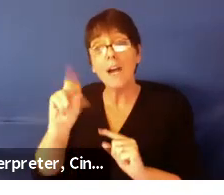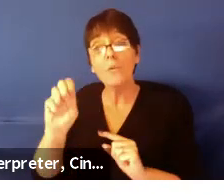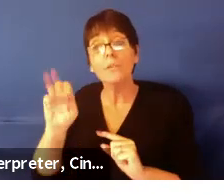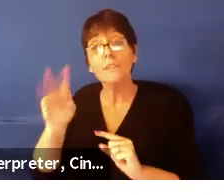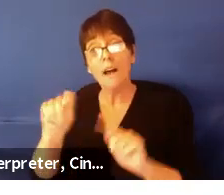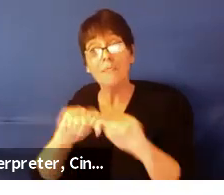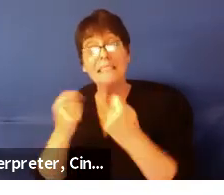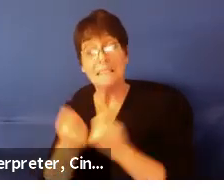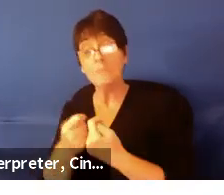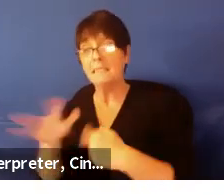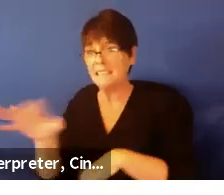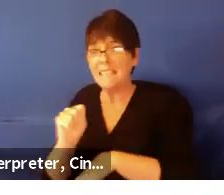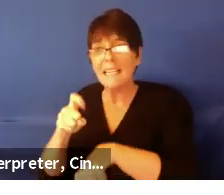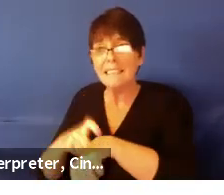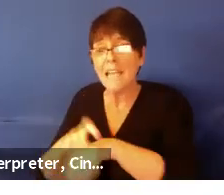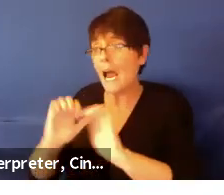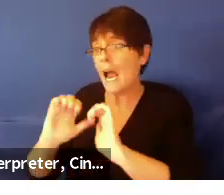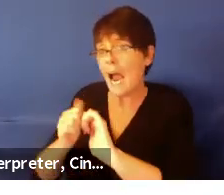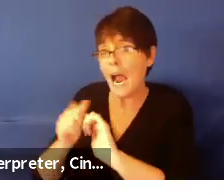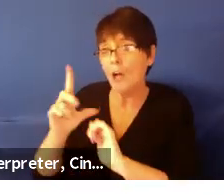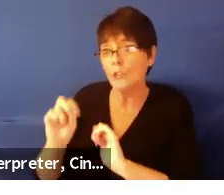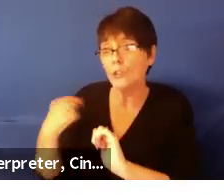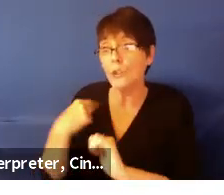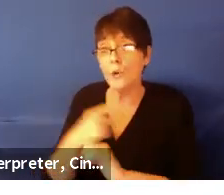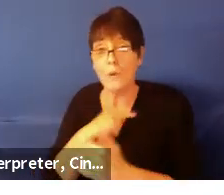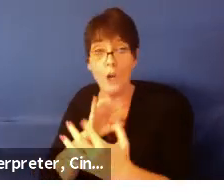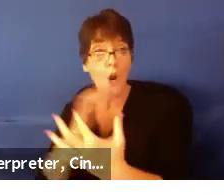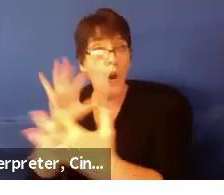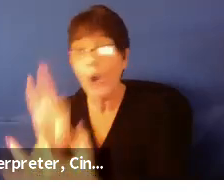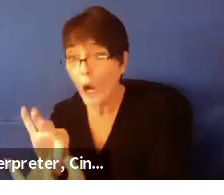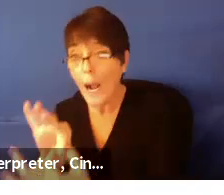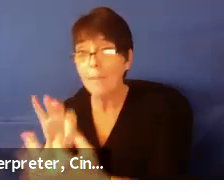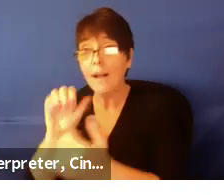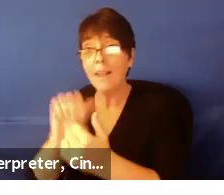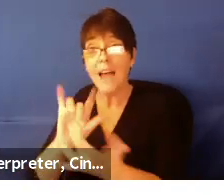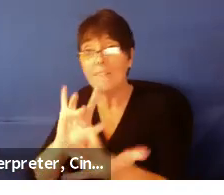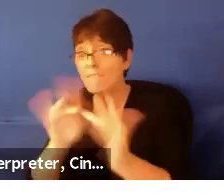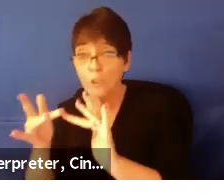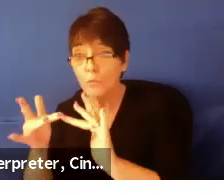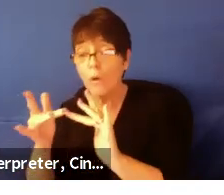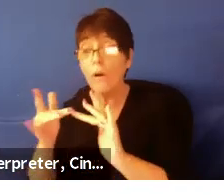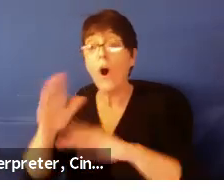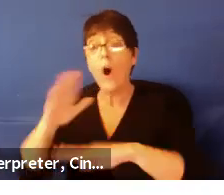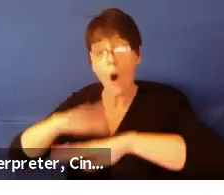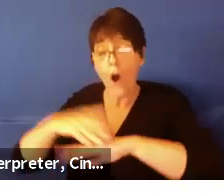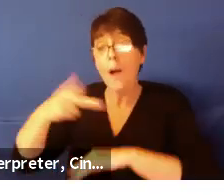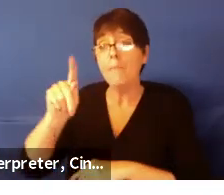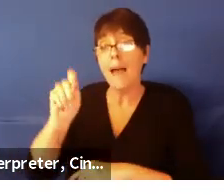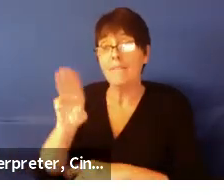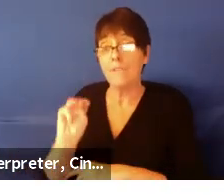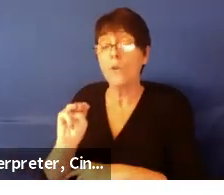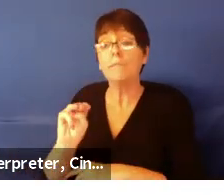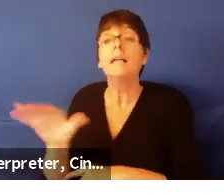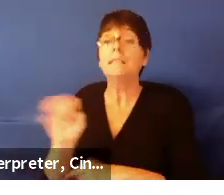a while to get how do you conduct virtual leadership on these platforms. And so this takes